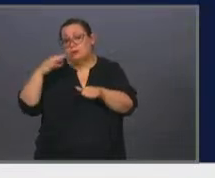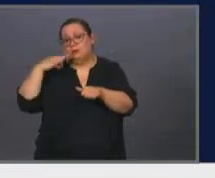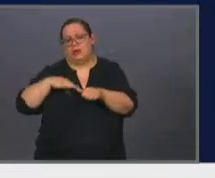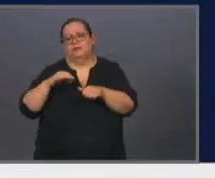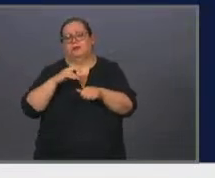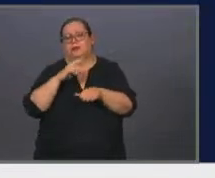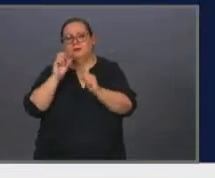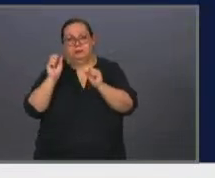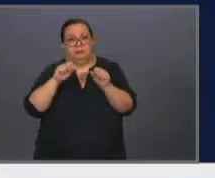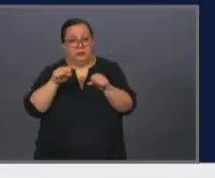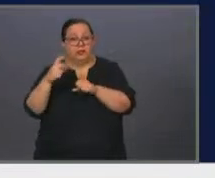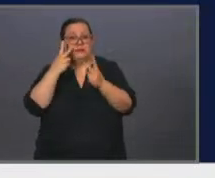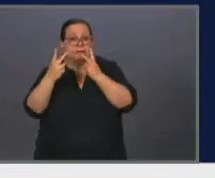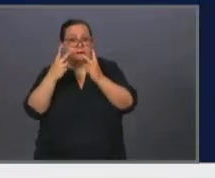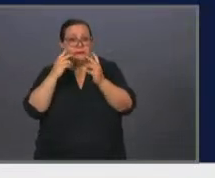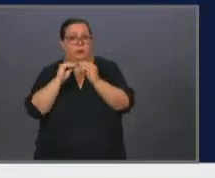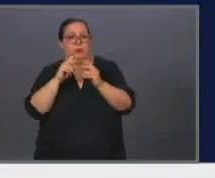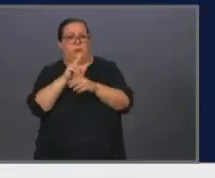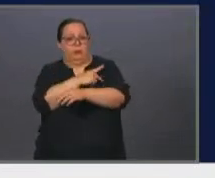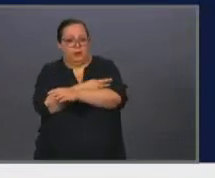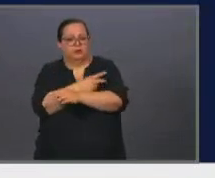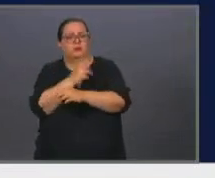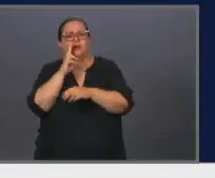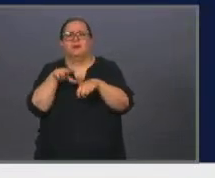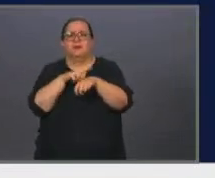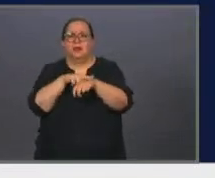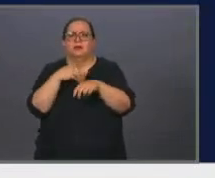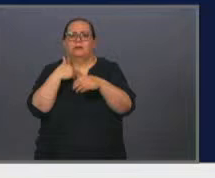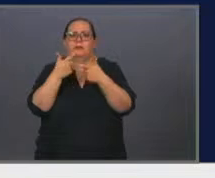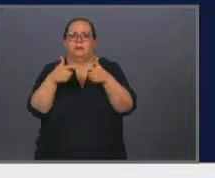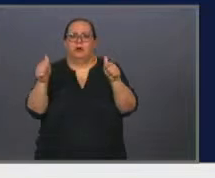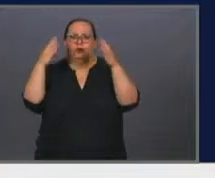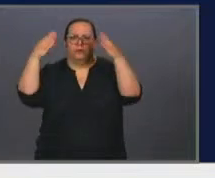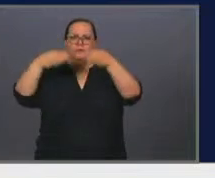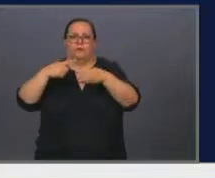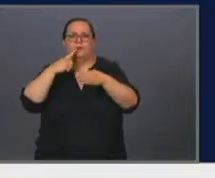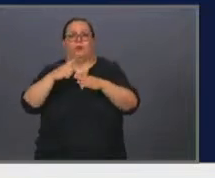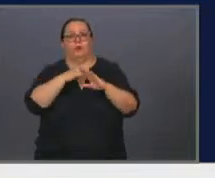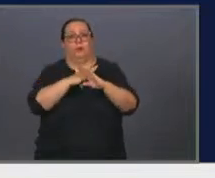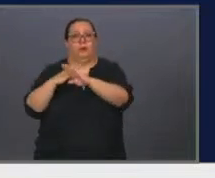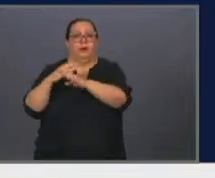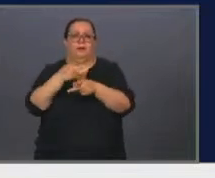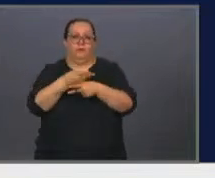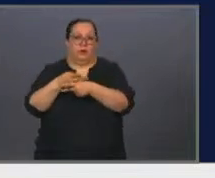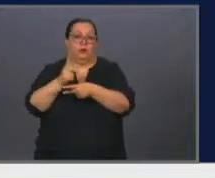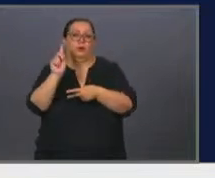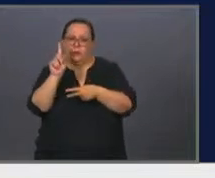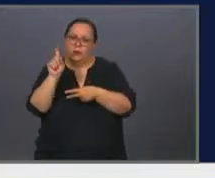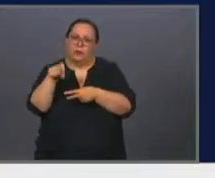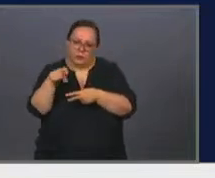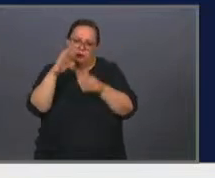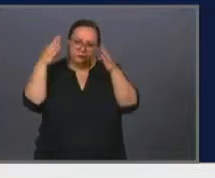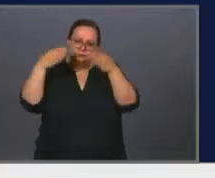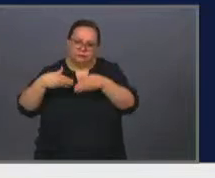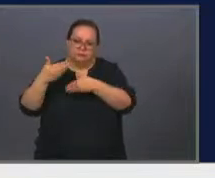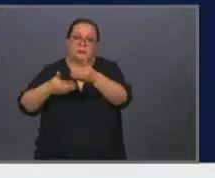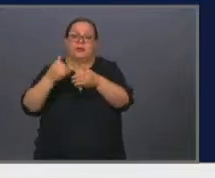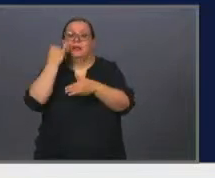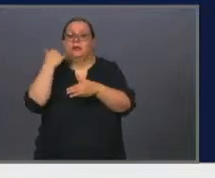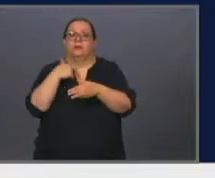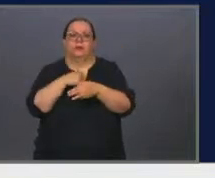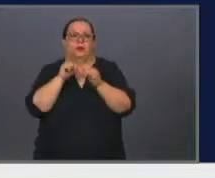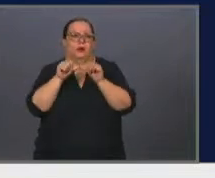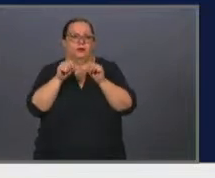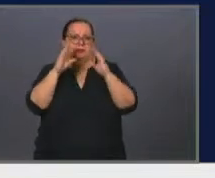naturally produce a bigger focus on preventative care, which is where we need to go. If we are constantly focused on just